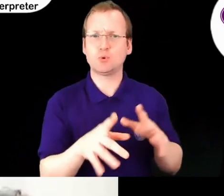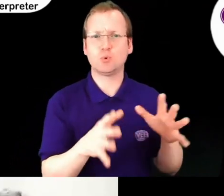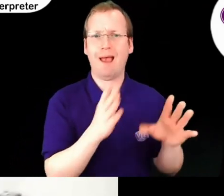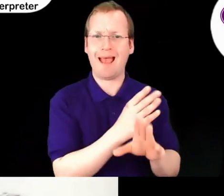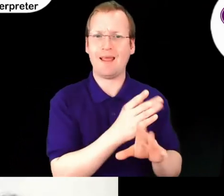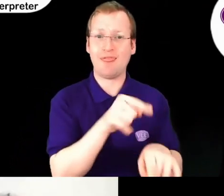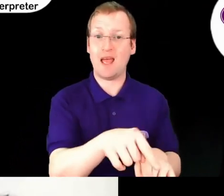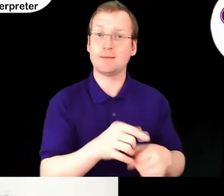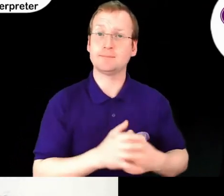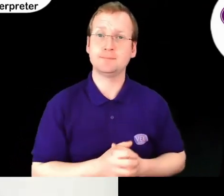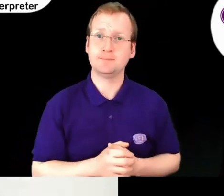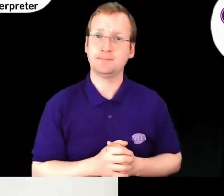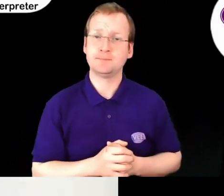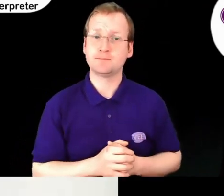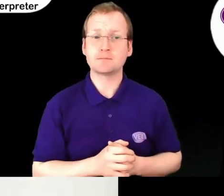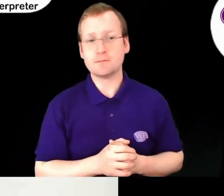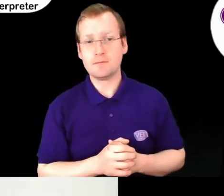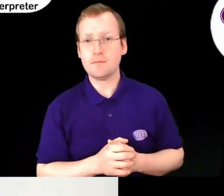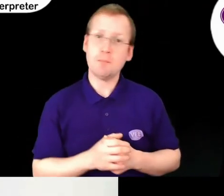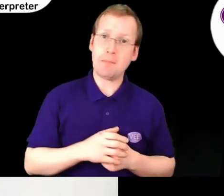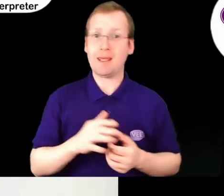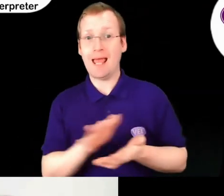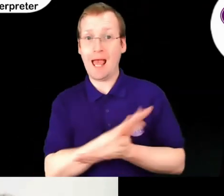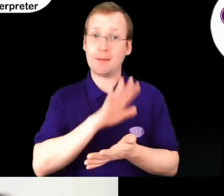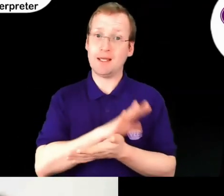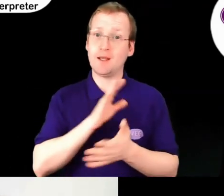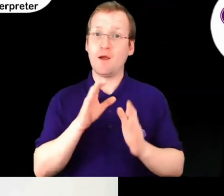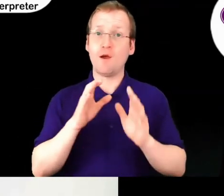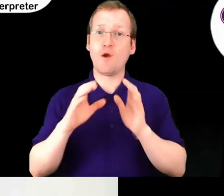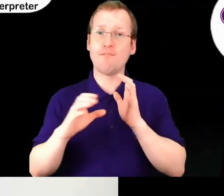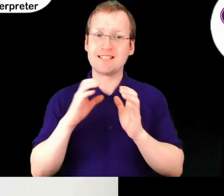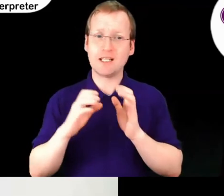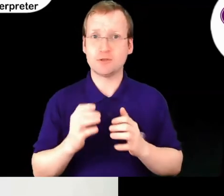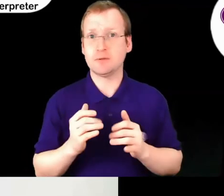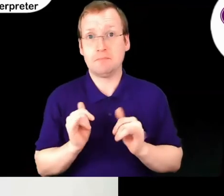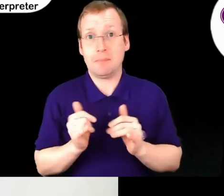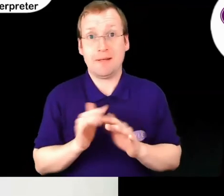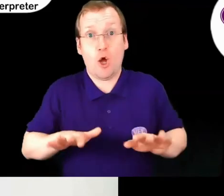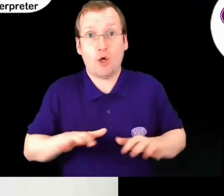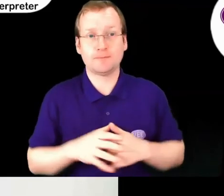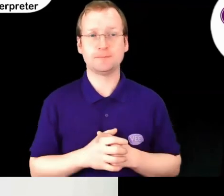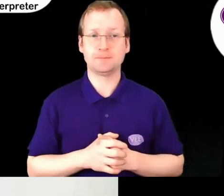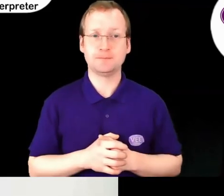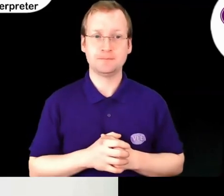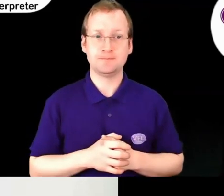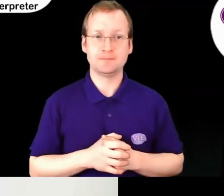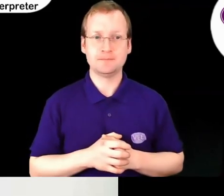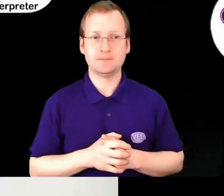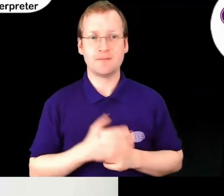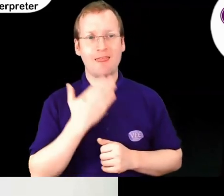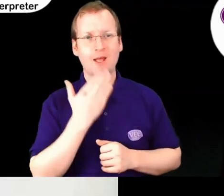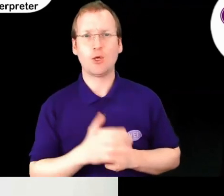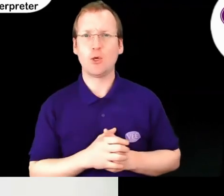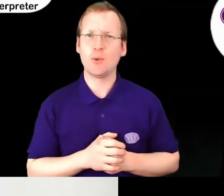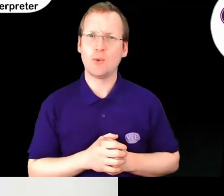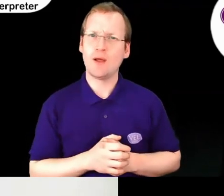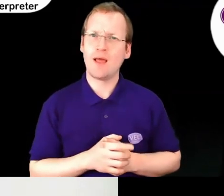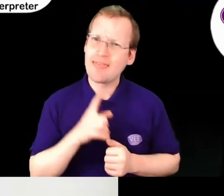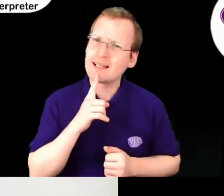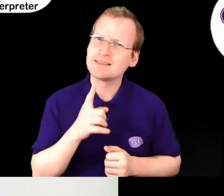So it may be a happy conversation, it may not. Thank you, John. That's an